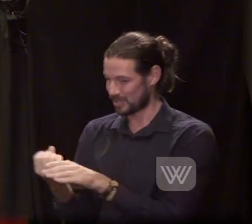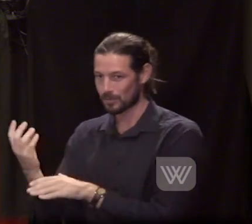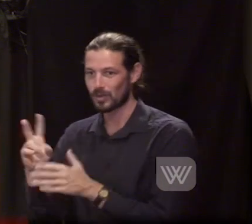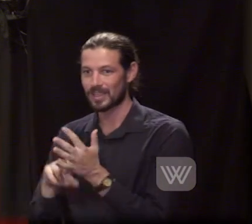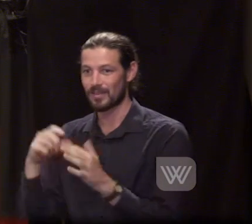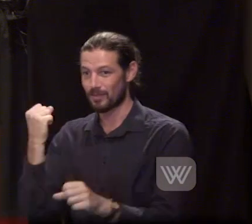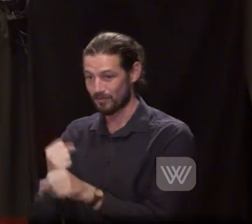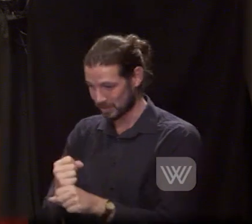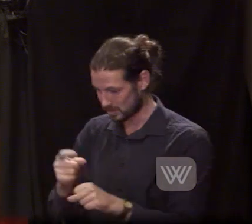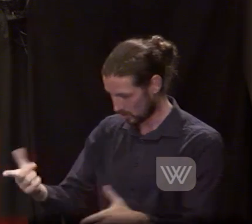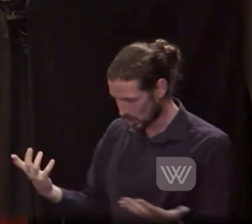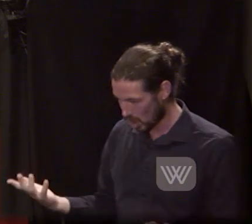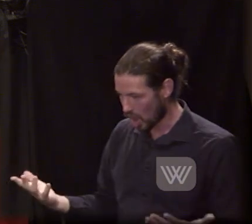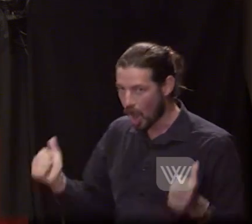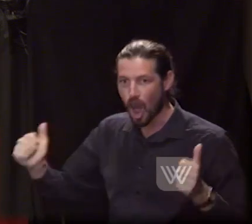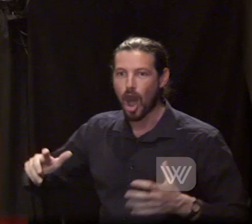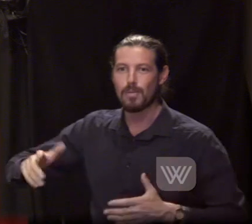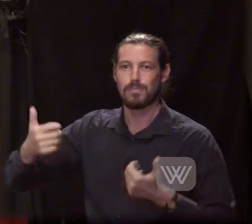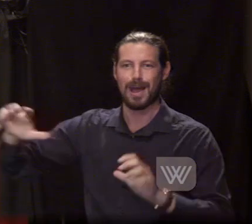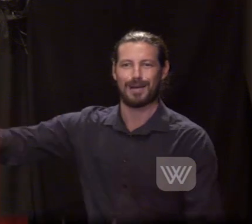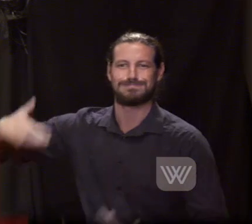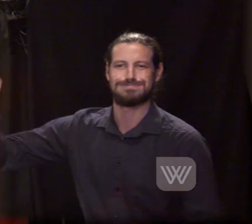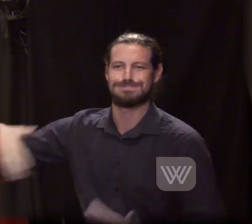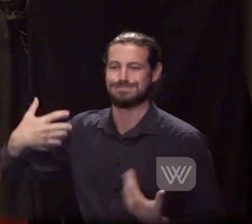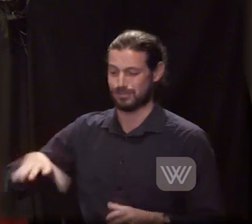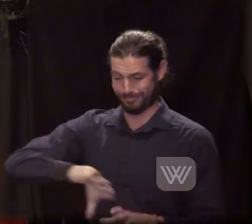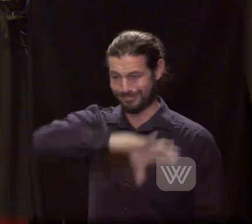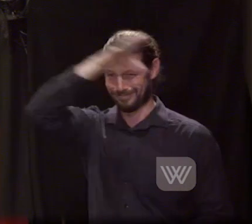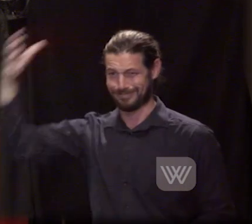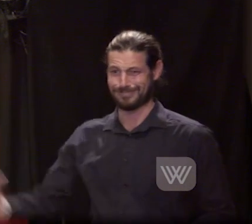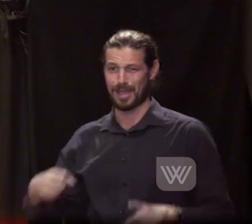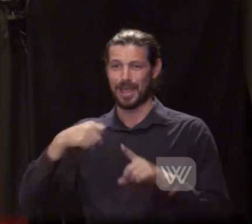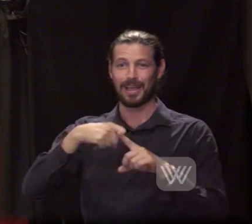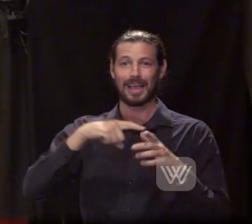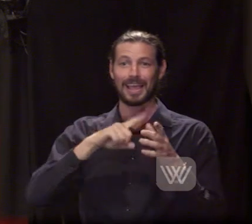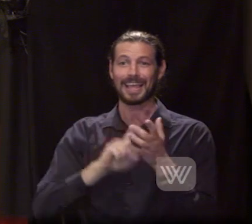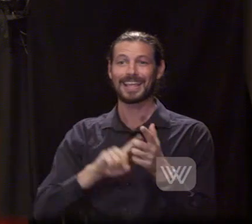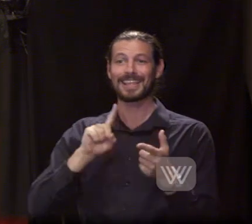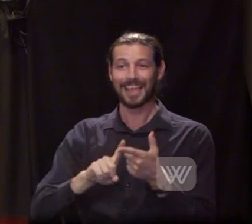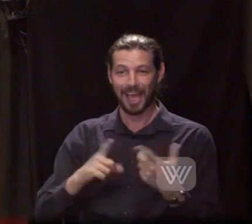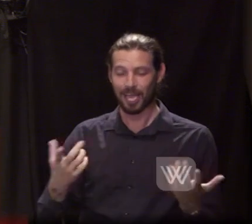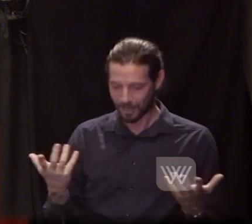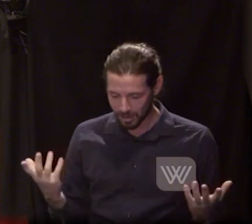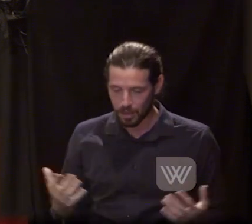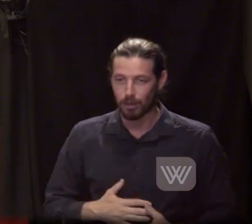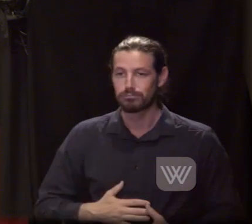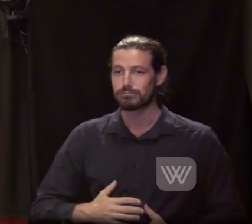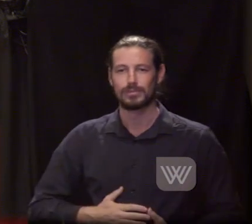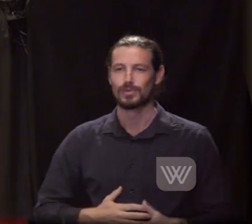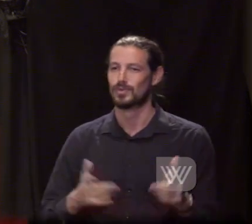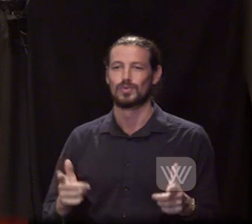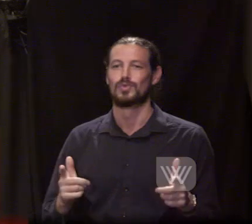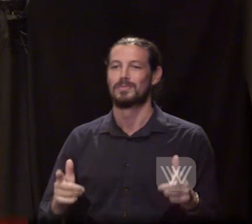of kale that we couldn't force people to eat enough of. And so they had been complaining the whole year about not getting enough vegetables. And then here's this giant